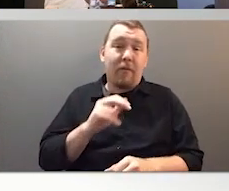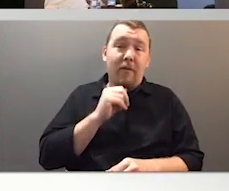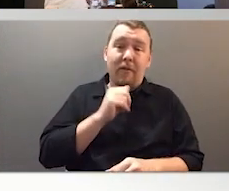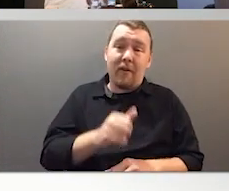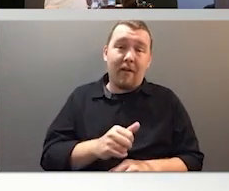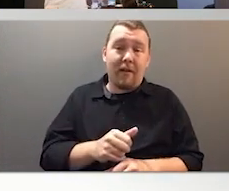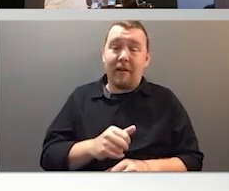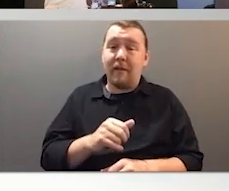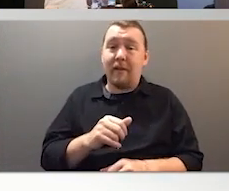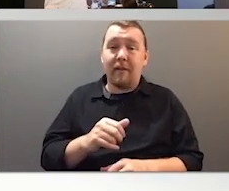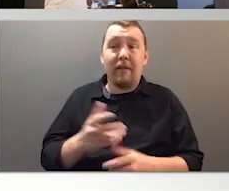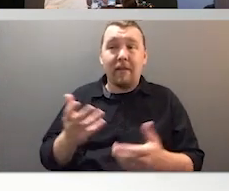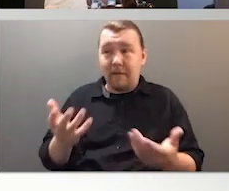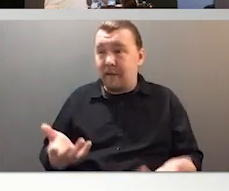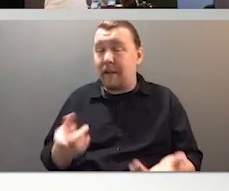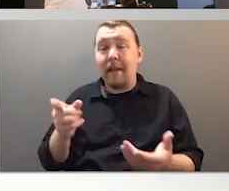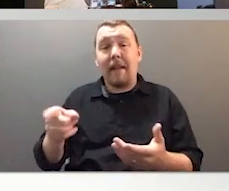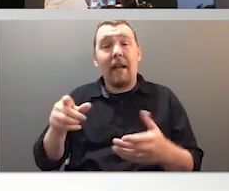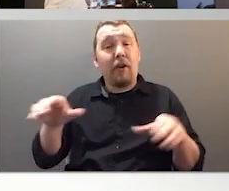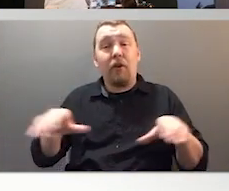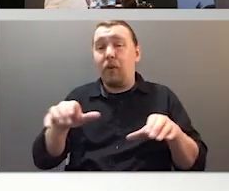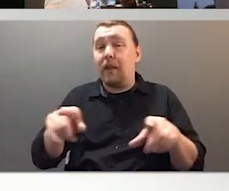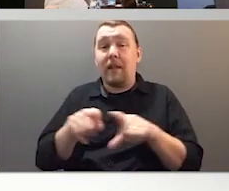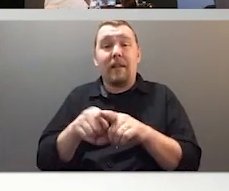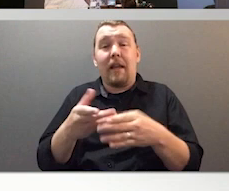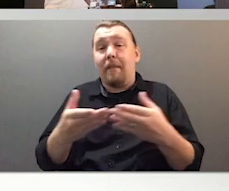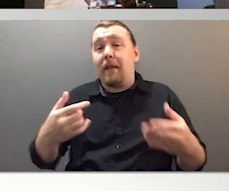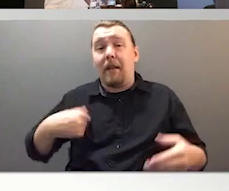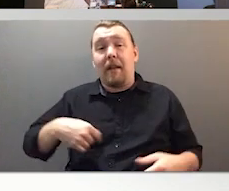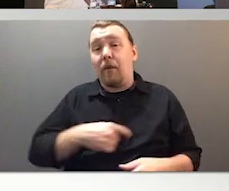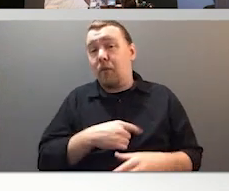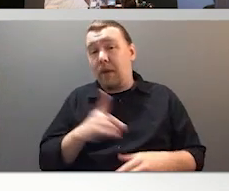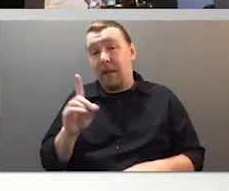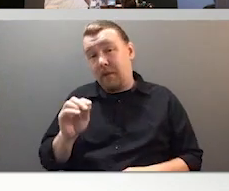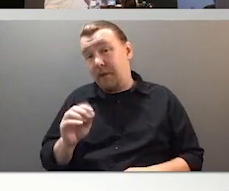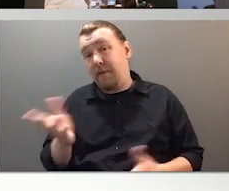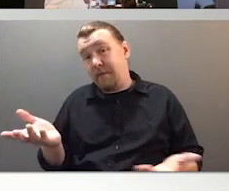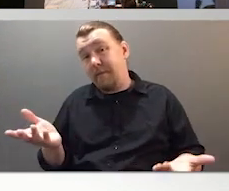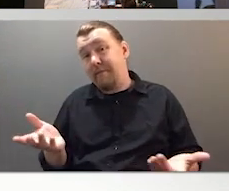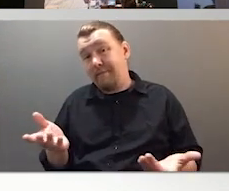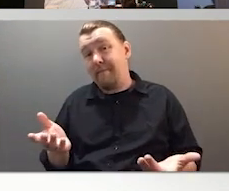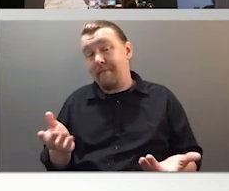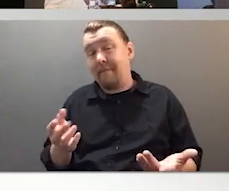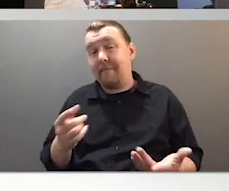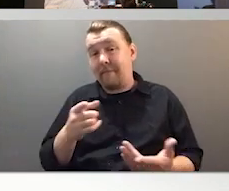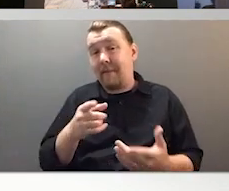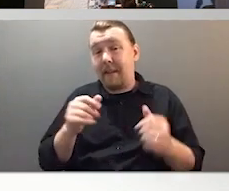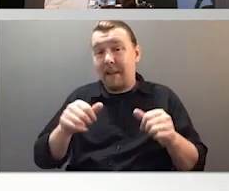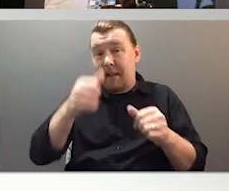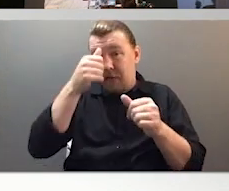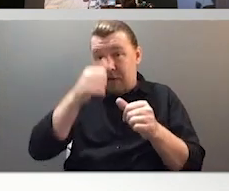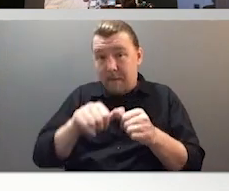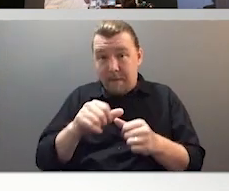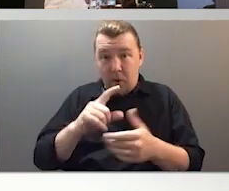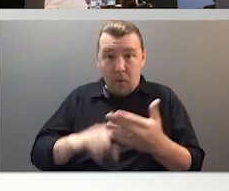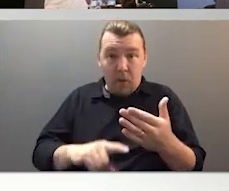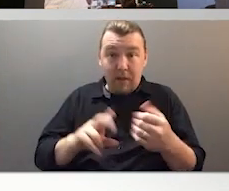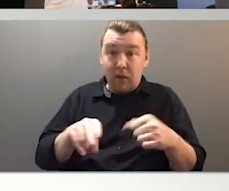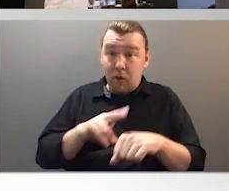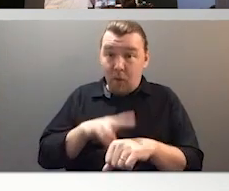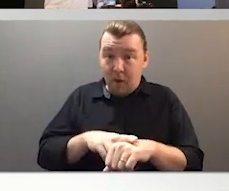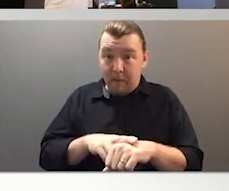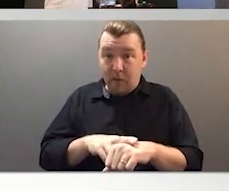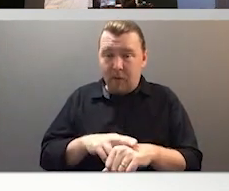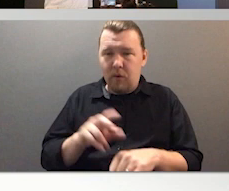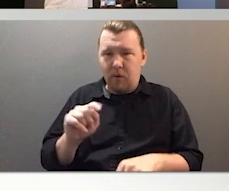They're just doing the same thing. And so if we can remember what's typical, I'm using that in